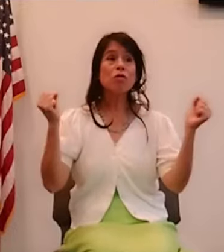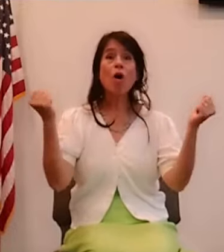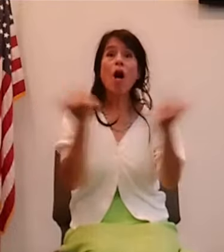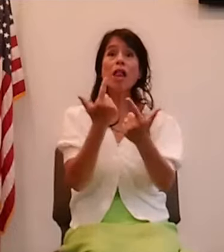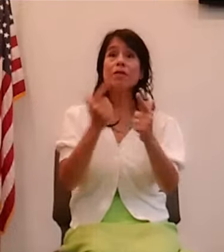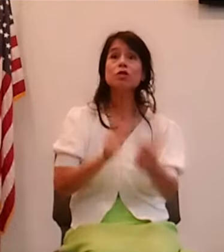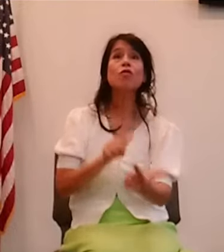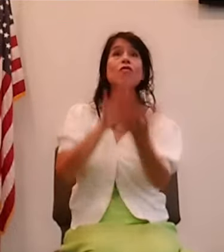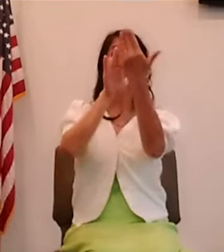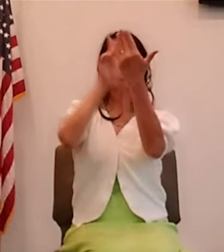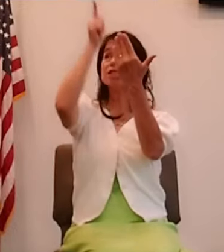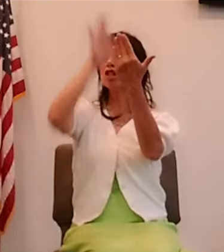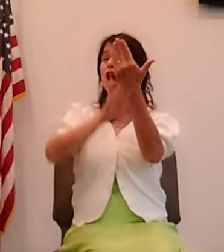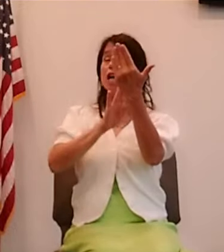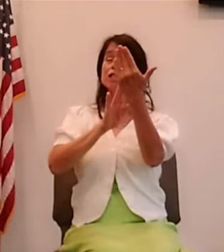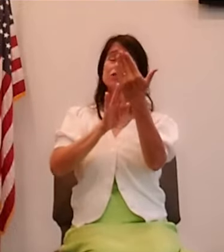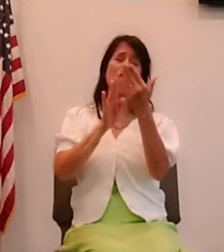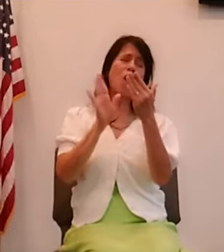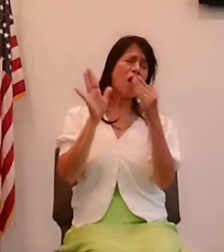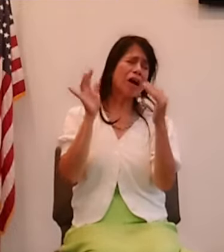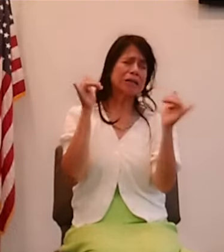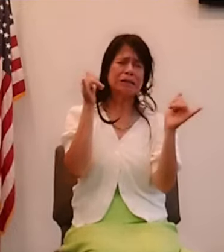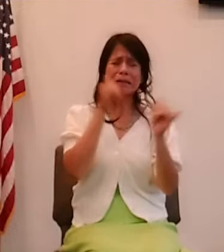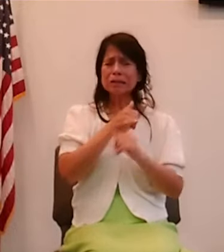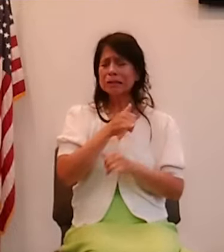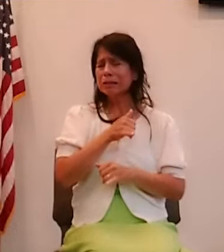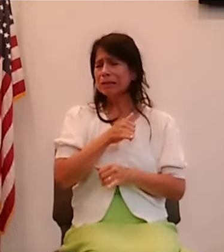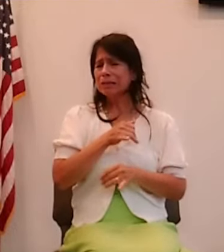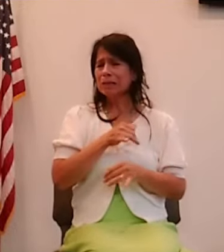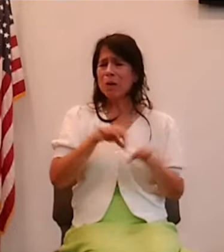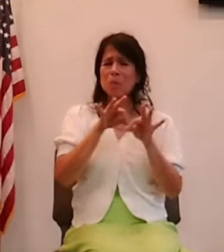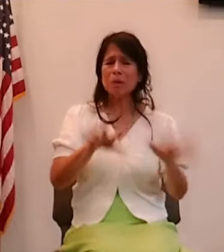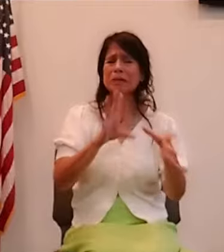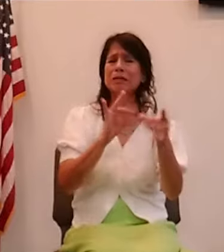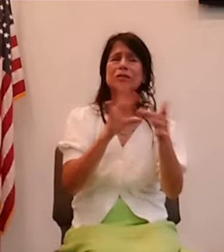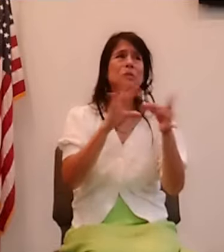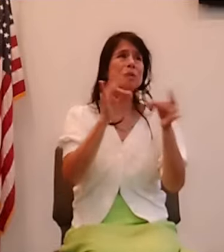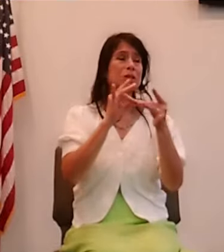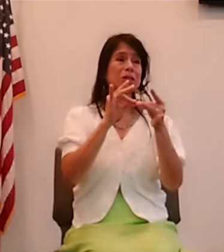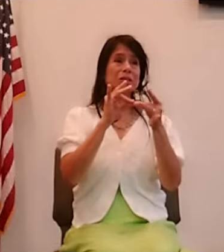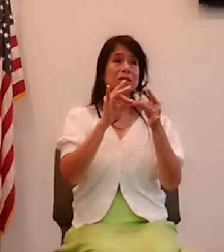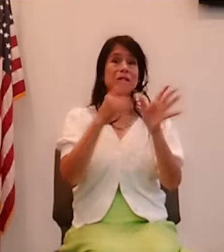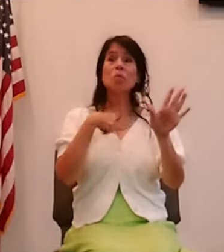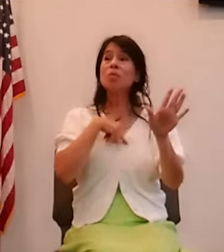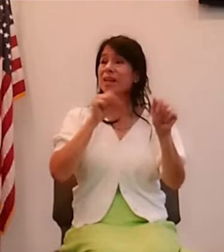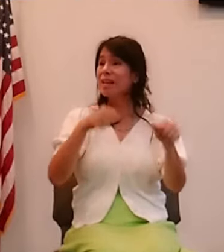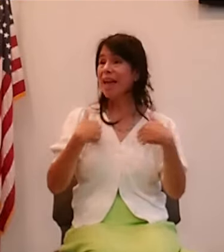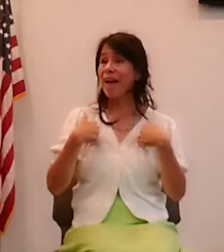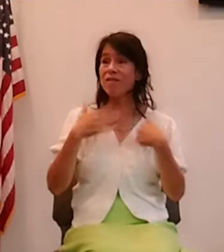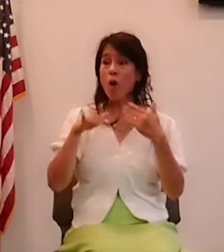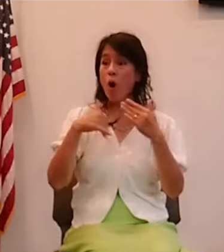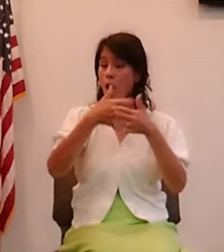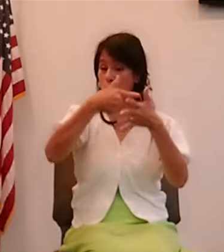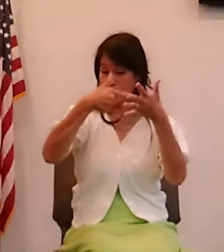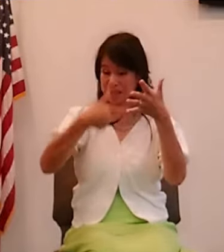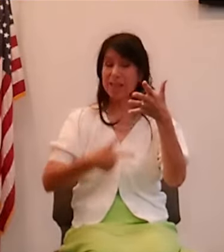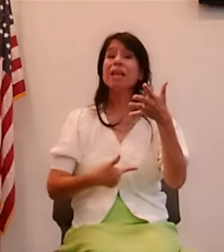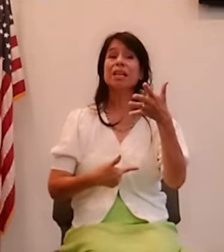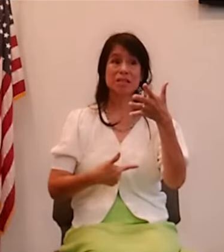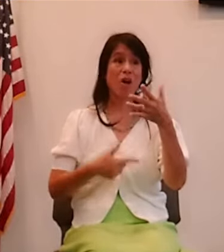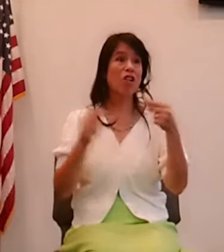God for the careless words we've ever spoken, we can have all those things